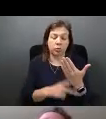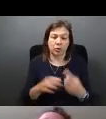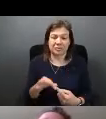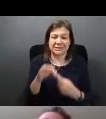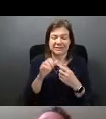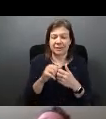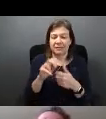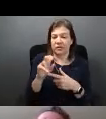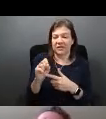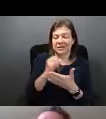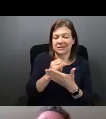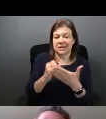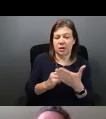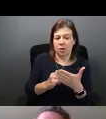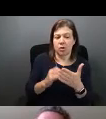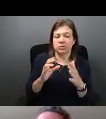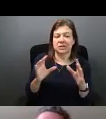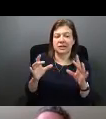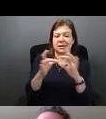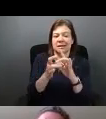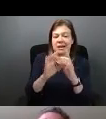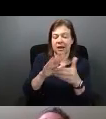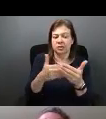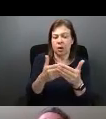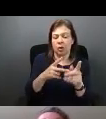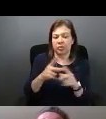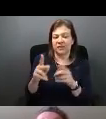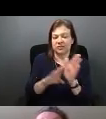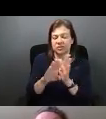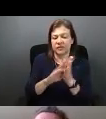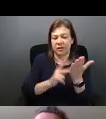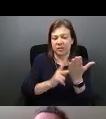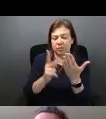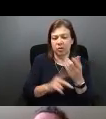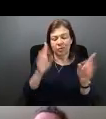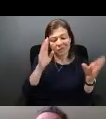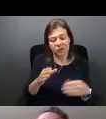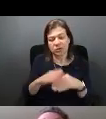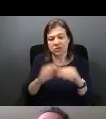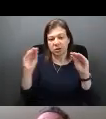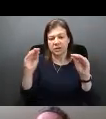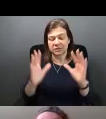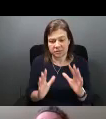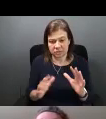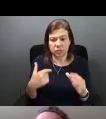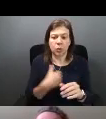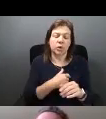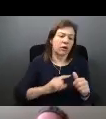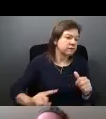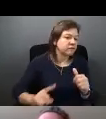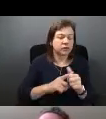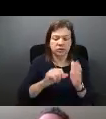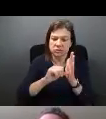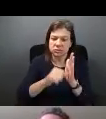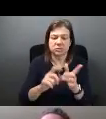VSA Arts Connect All Professional Development Program, which focuses on educators, we are first and